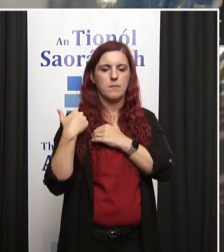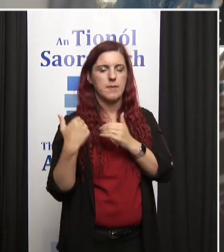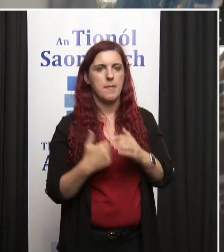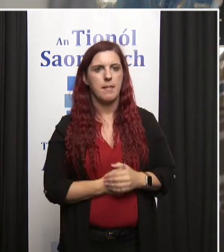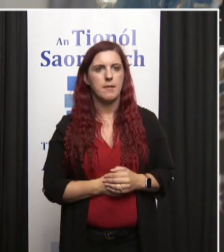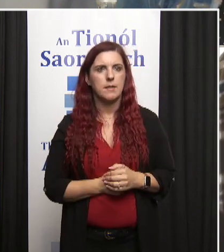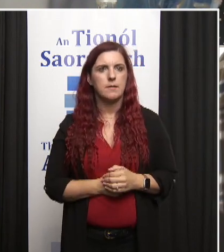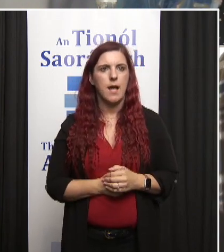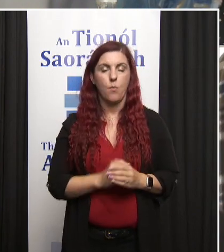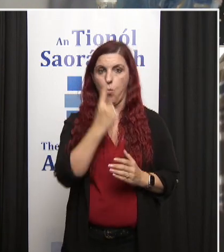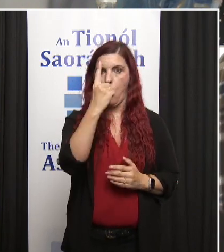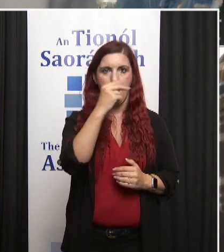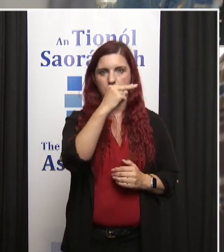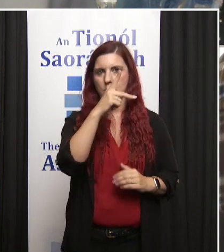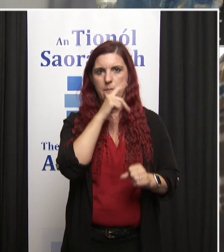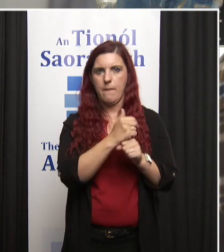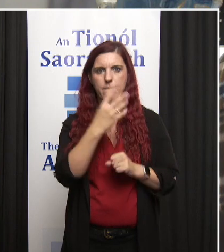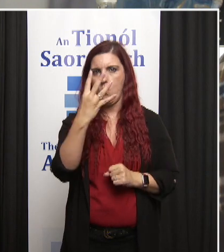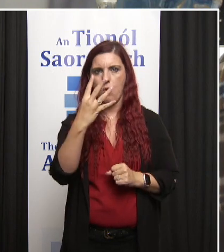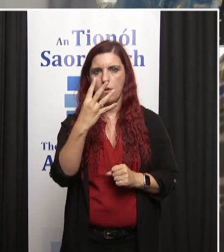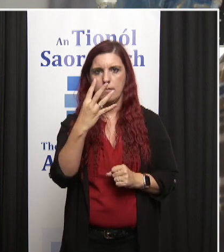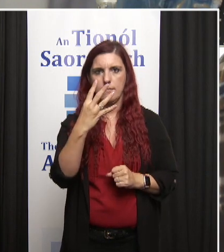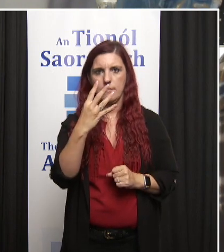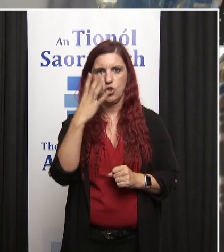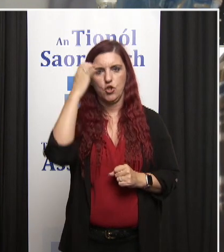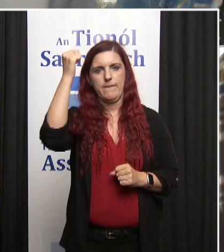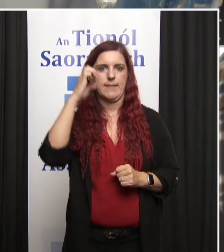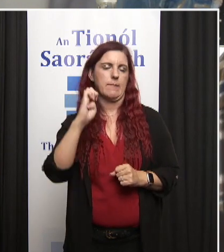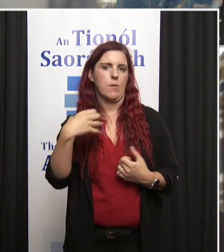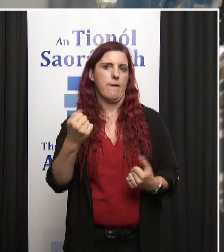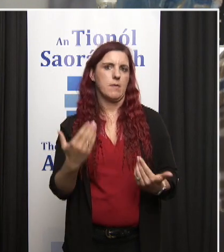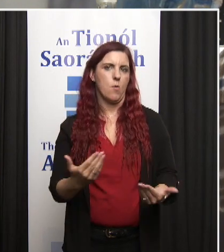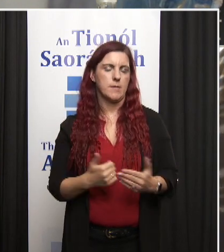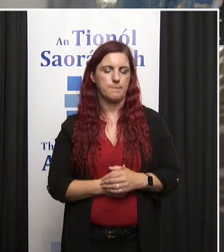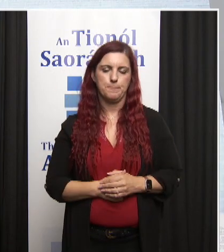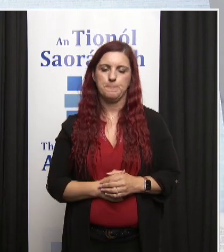existing chief executives at the moment.